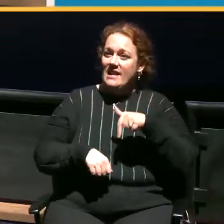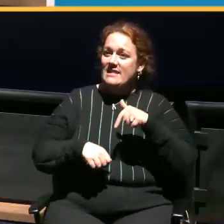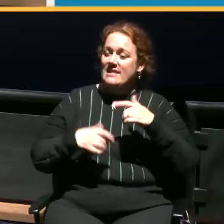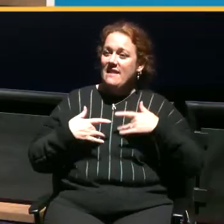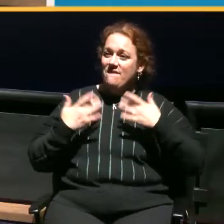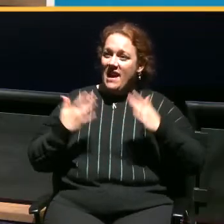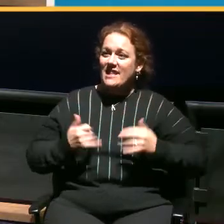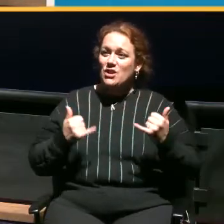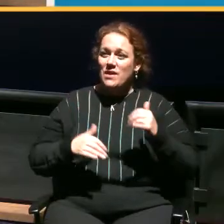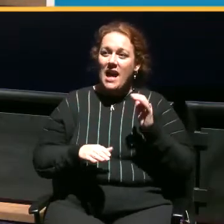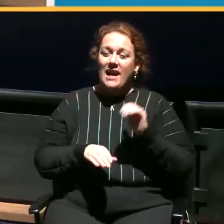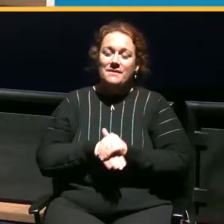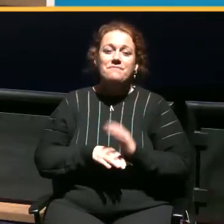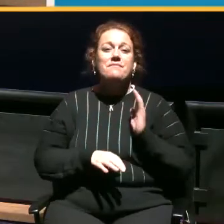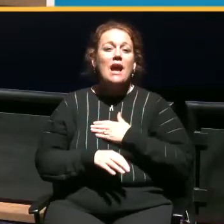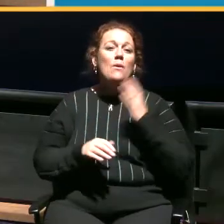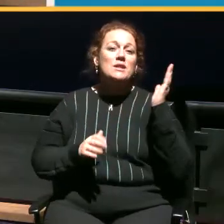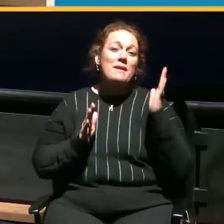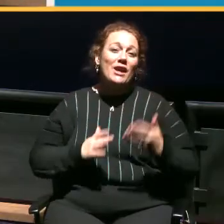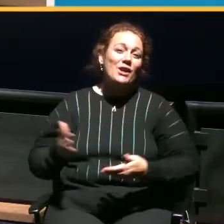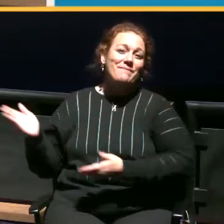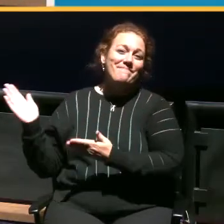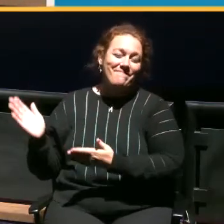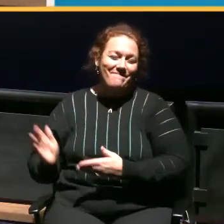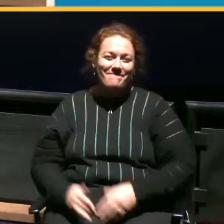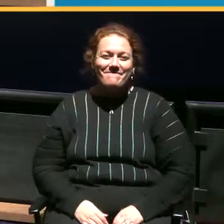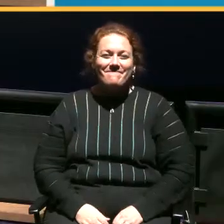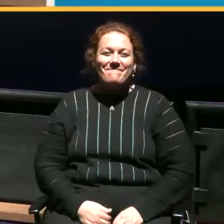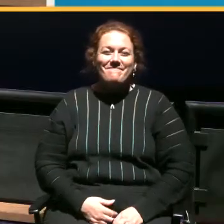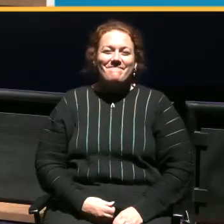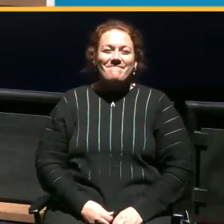To our speaker. Thank you for coming. Thanks for having me.